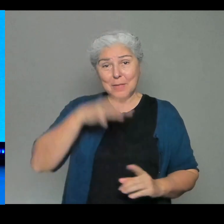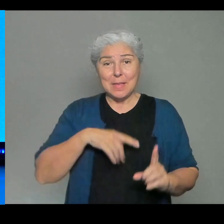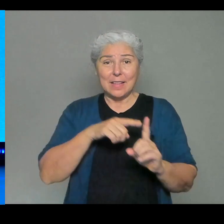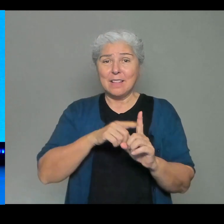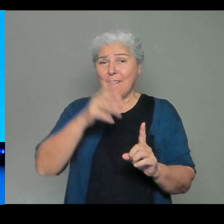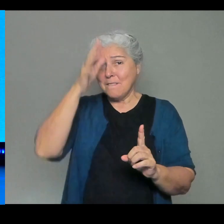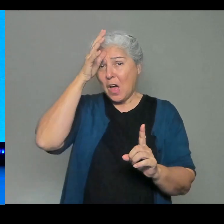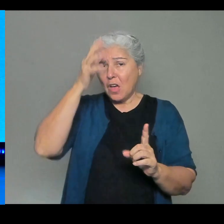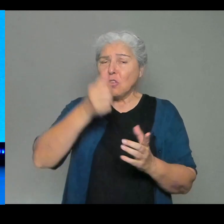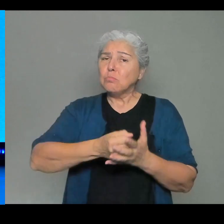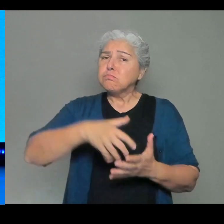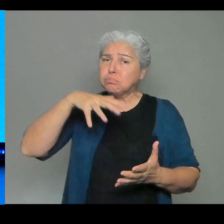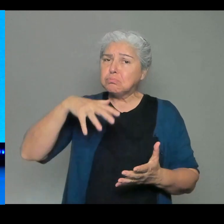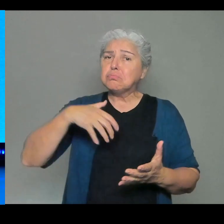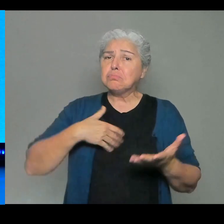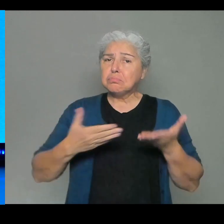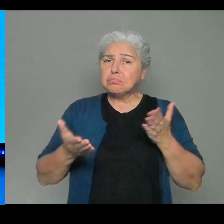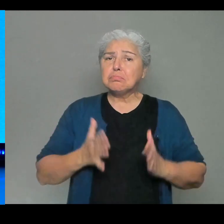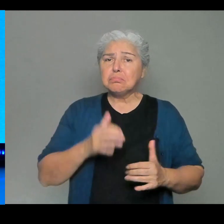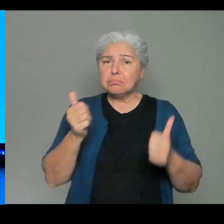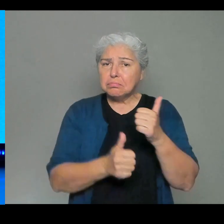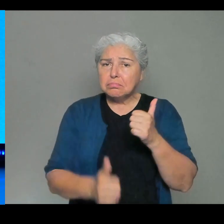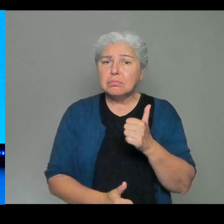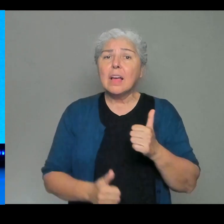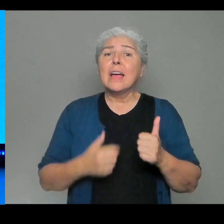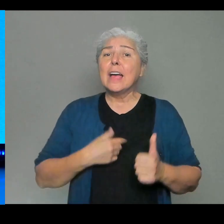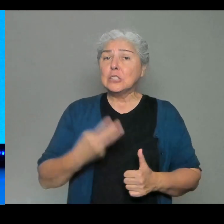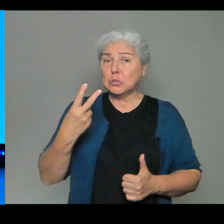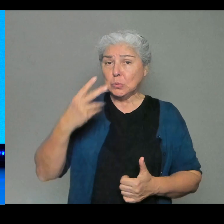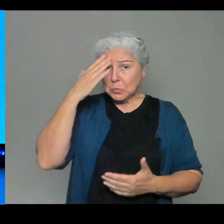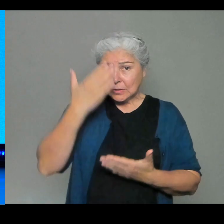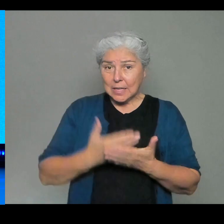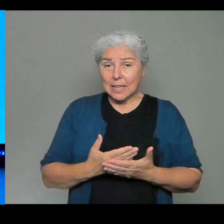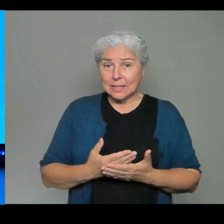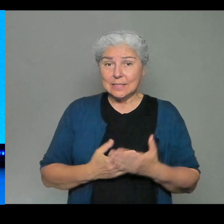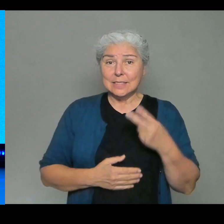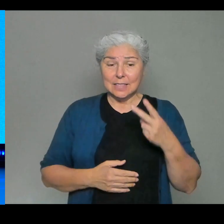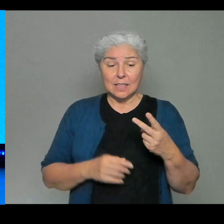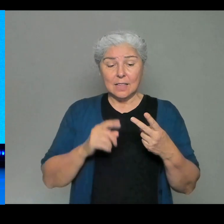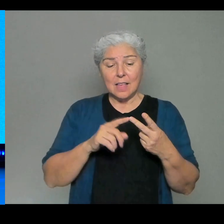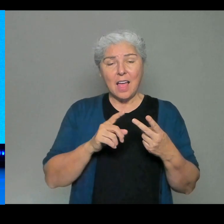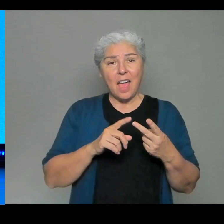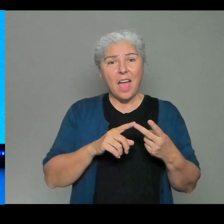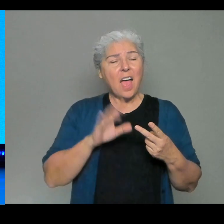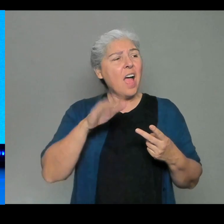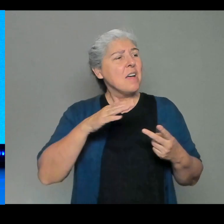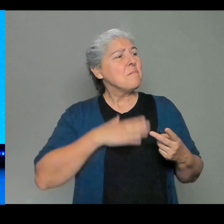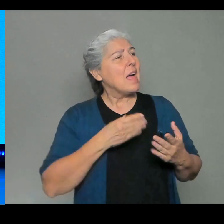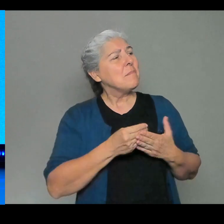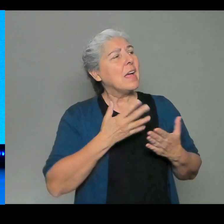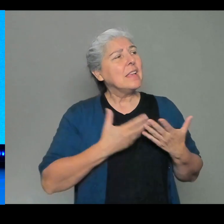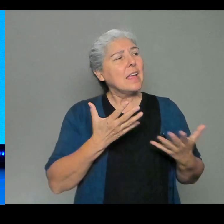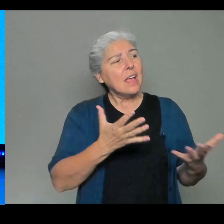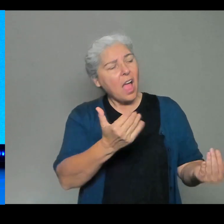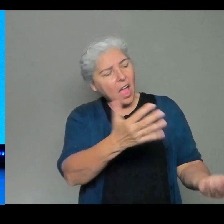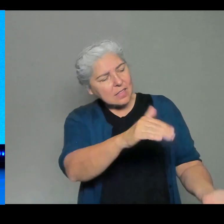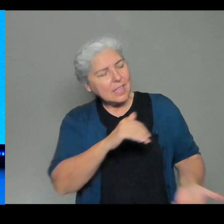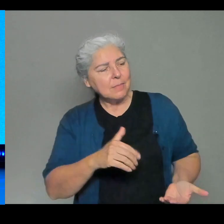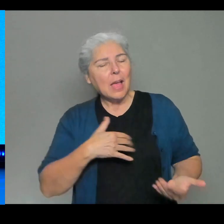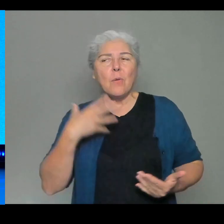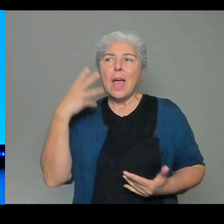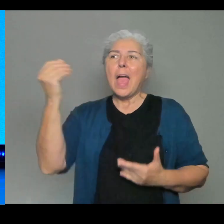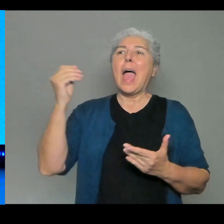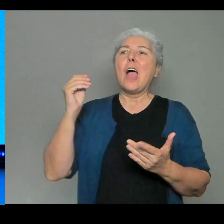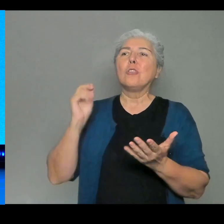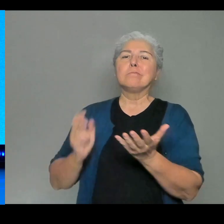who's a father. He has two sons. He's a wealthy man. He has servants. And his sons, they got resources. And one son says, I'm going to go take my money